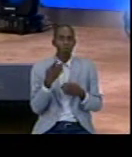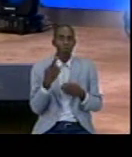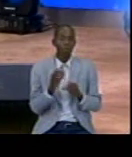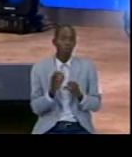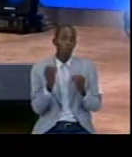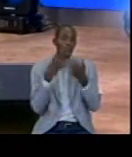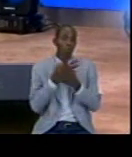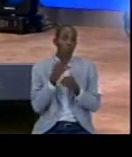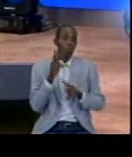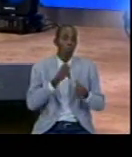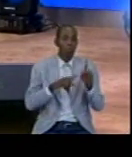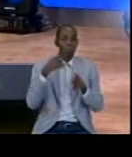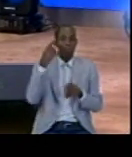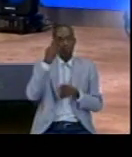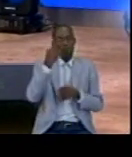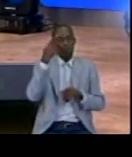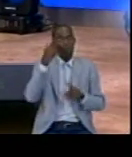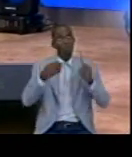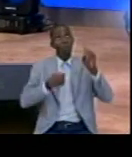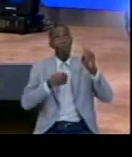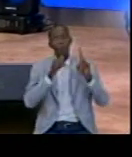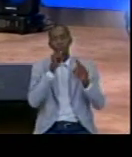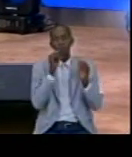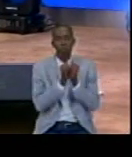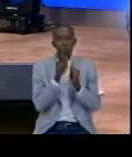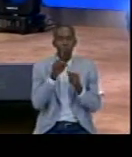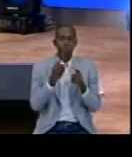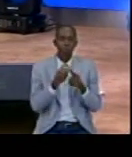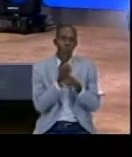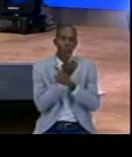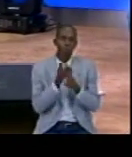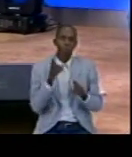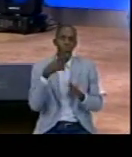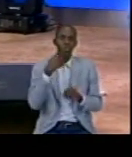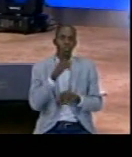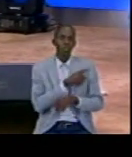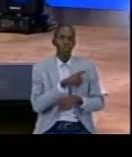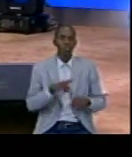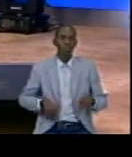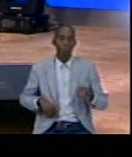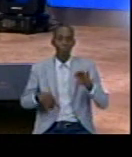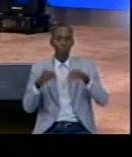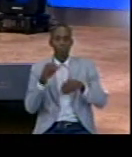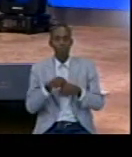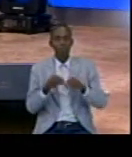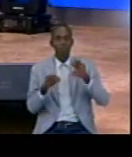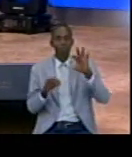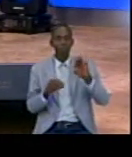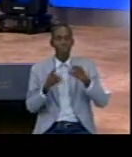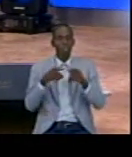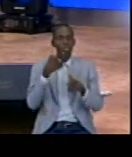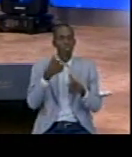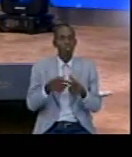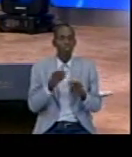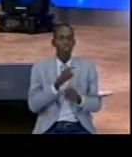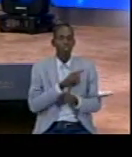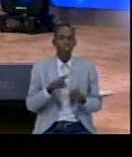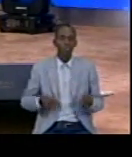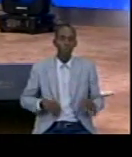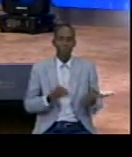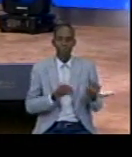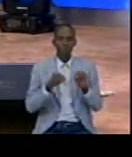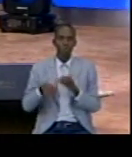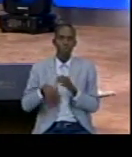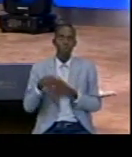with thee to deliver thee, says the Lord. In verse 9, it says, then the Lord put forth